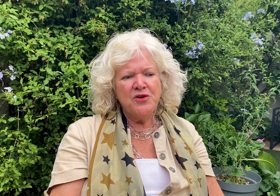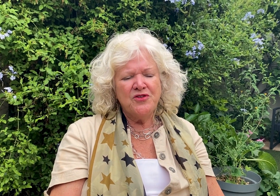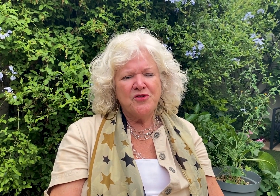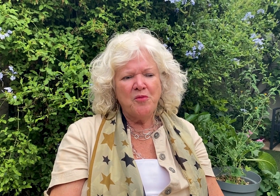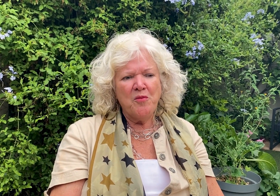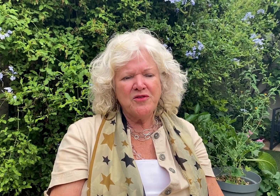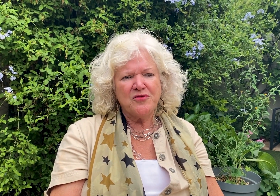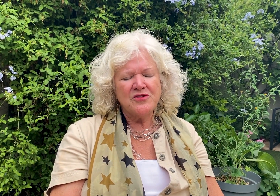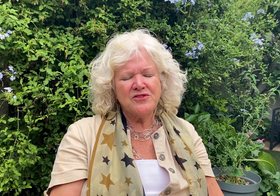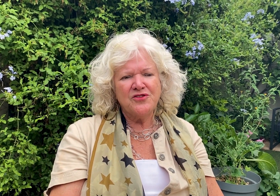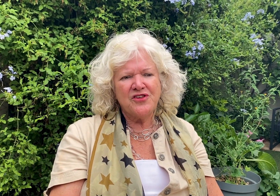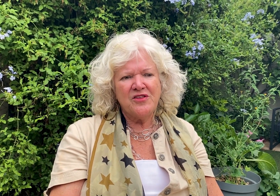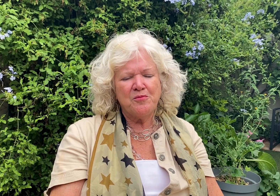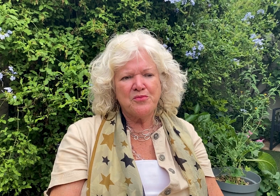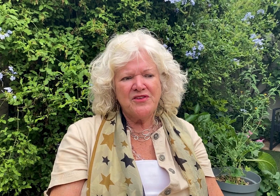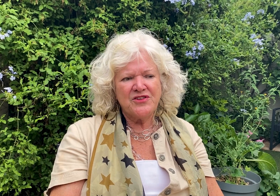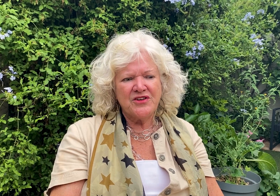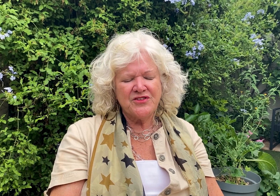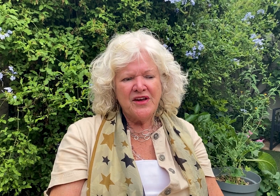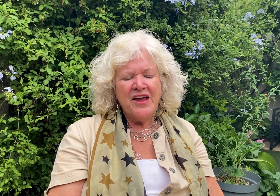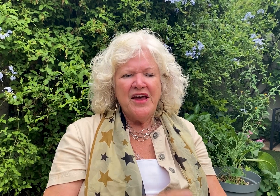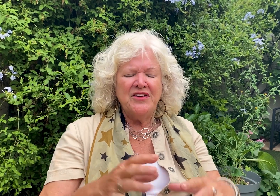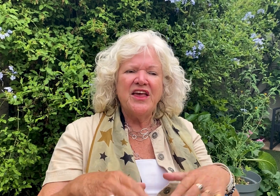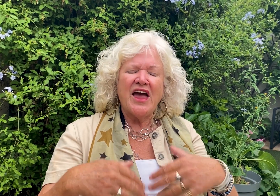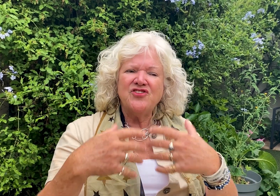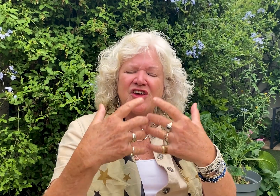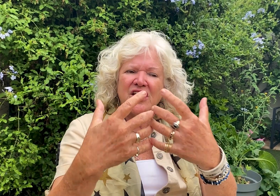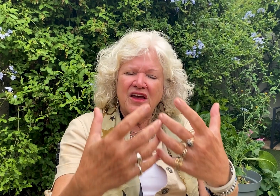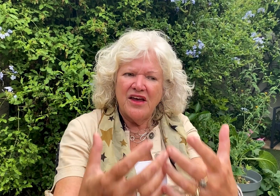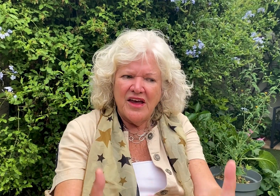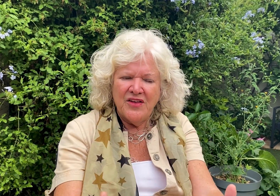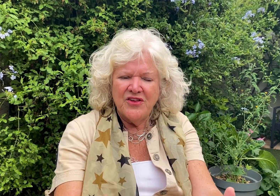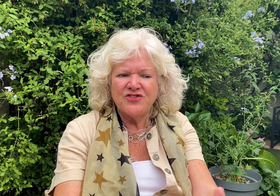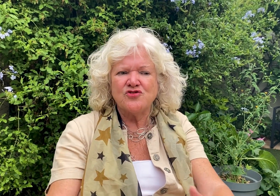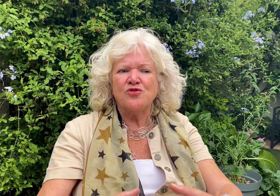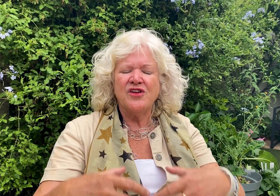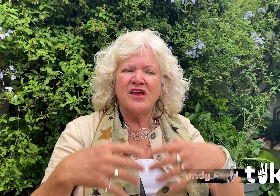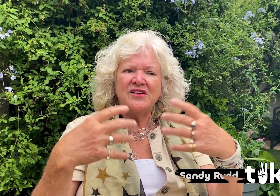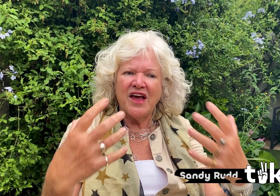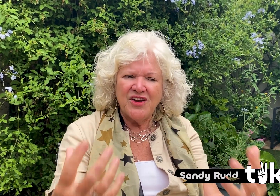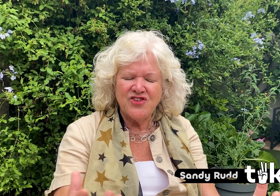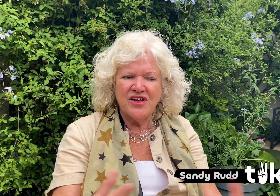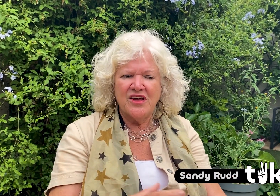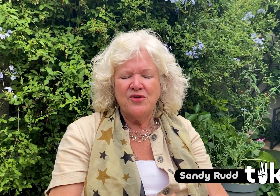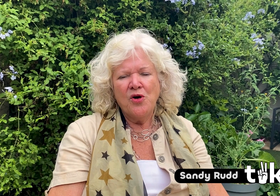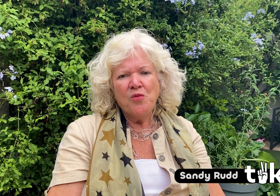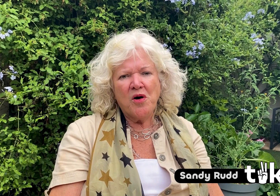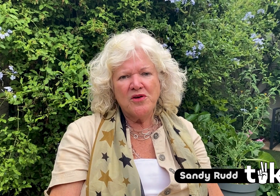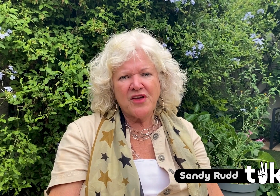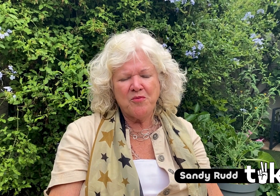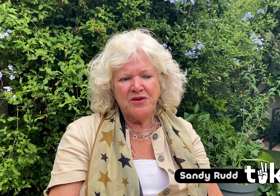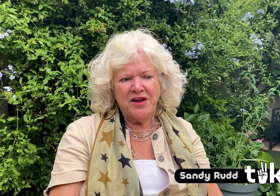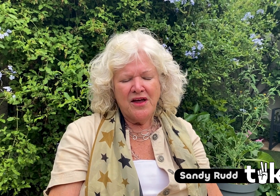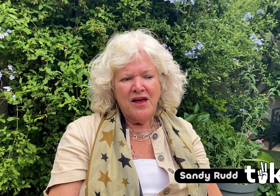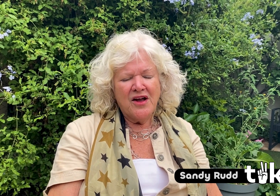a beautiful moment to see the president engaging in the story, engaging in what